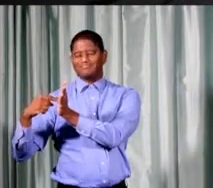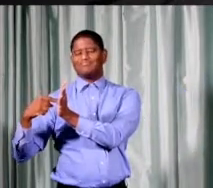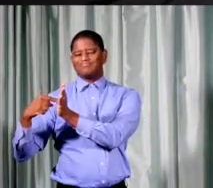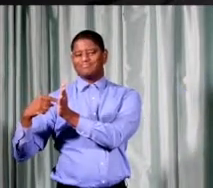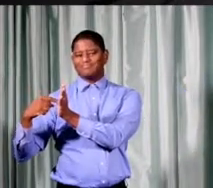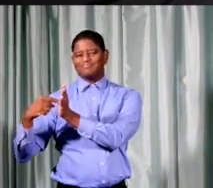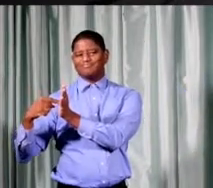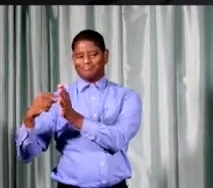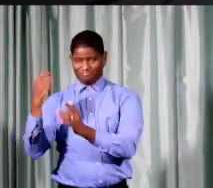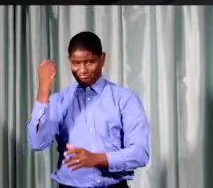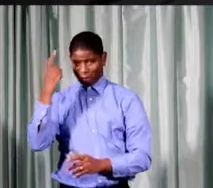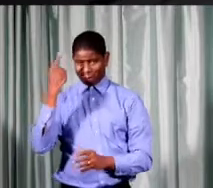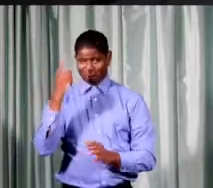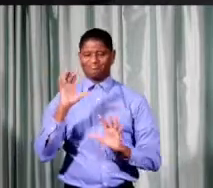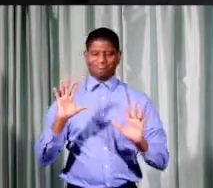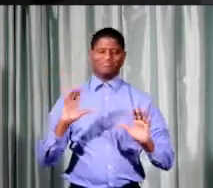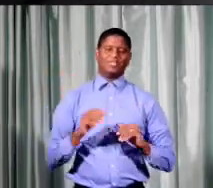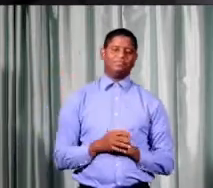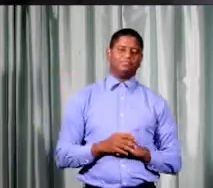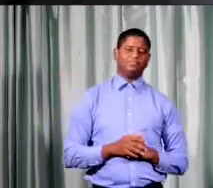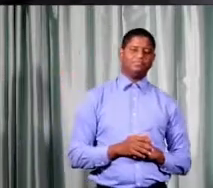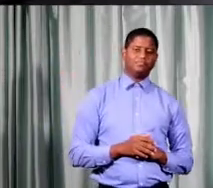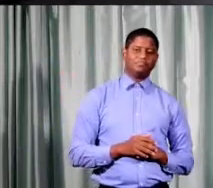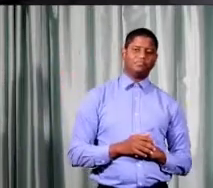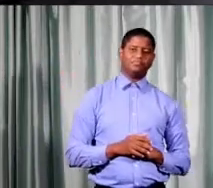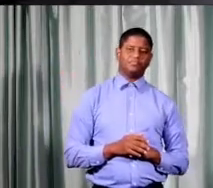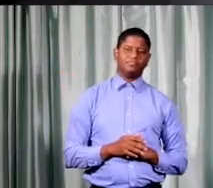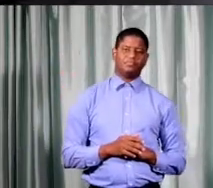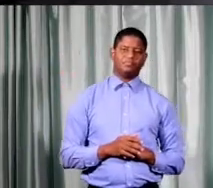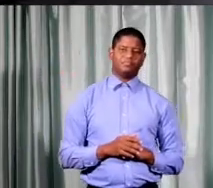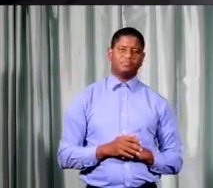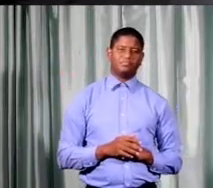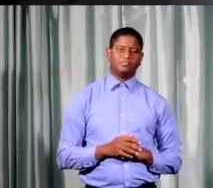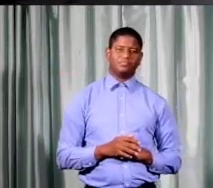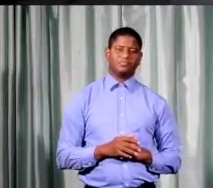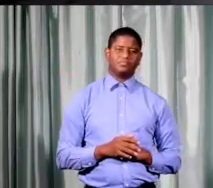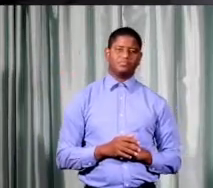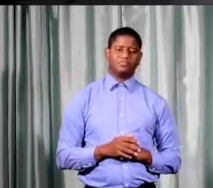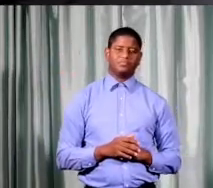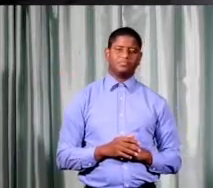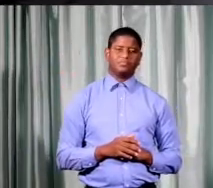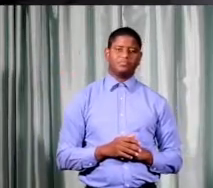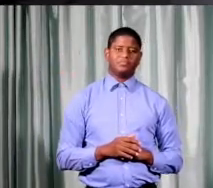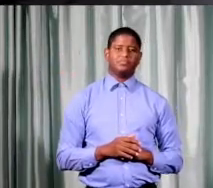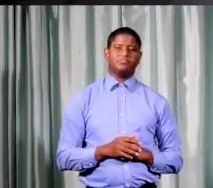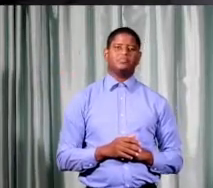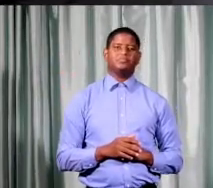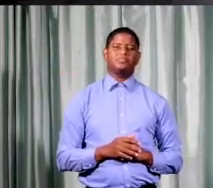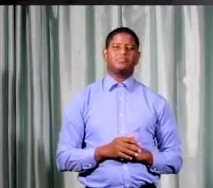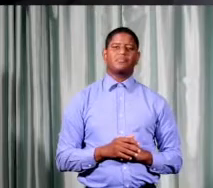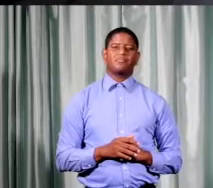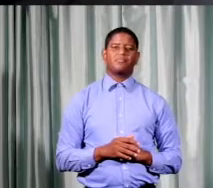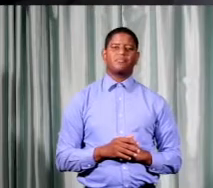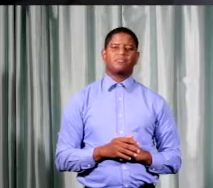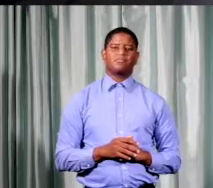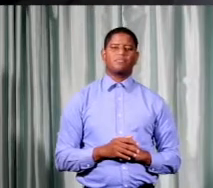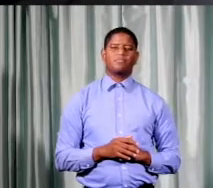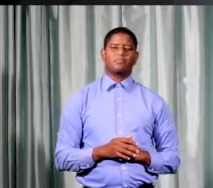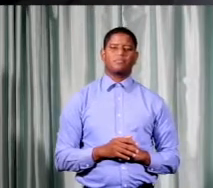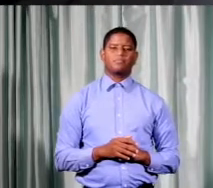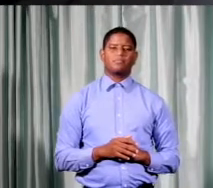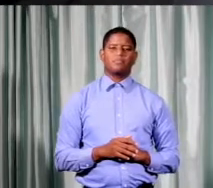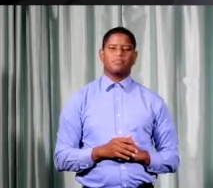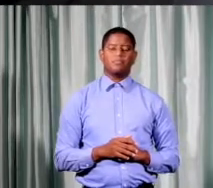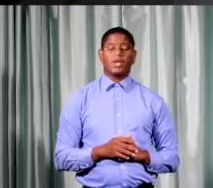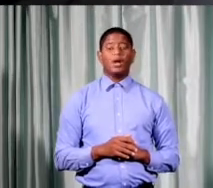Matching principle is what we met with the expenses. I record expenses when they incurred. Again, it